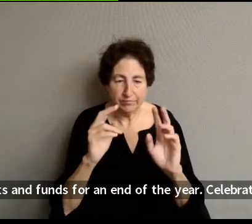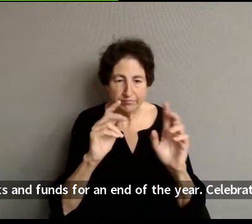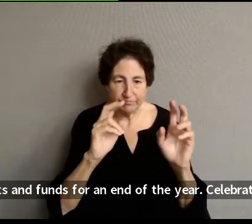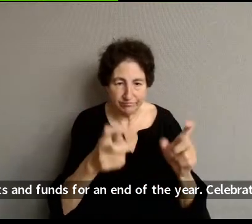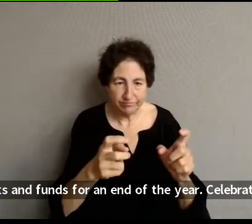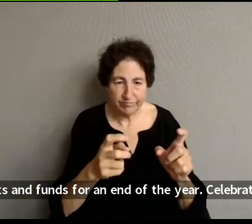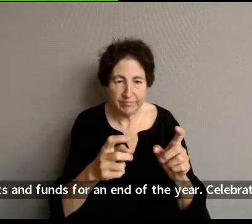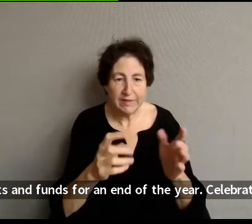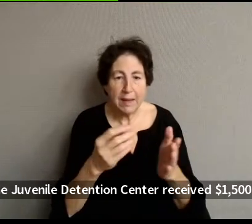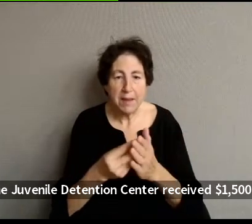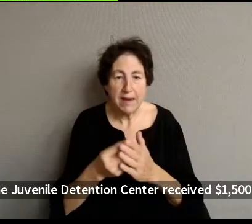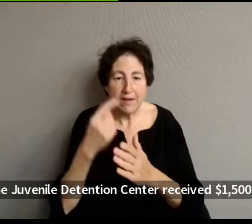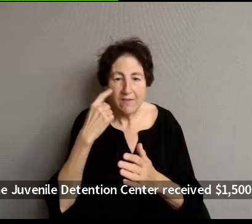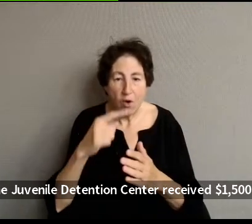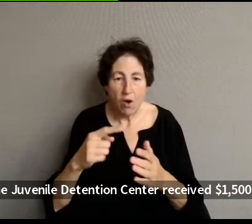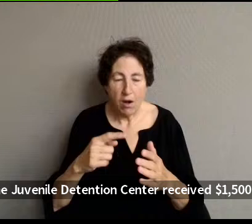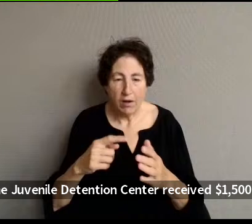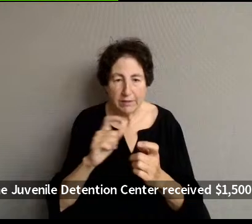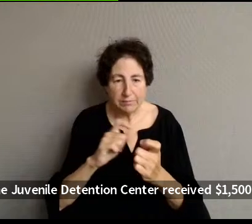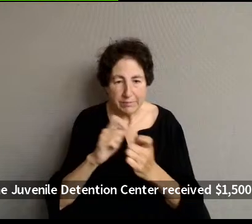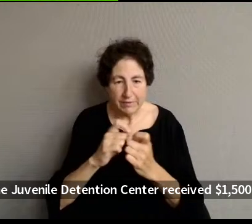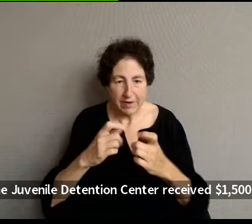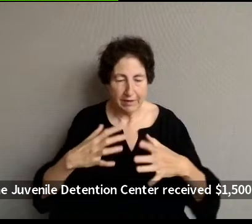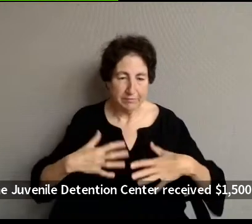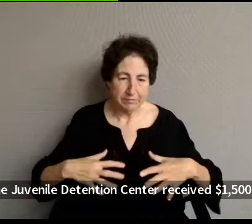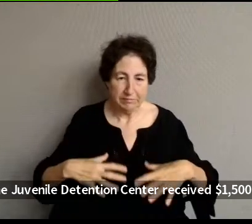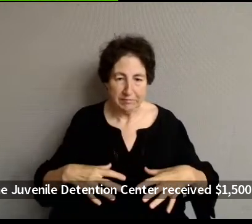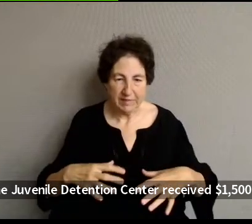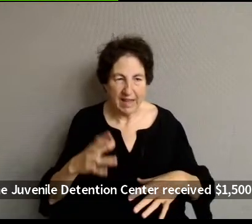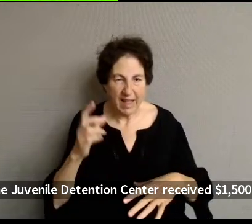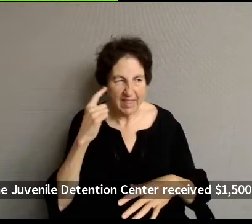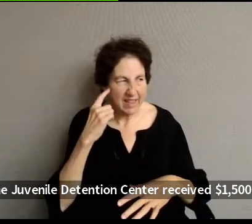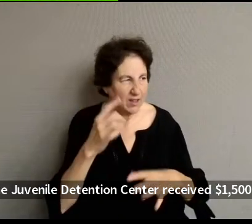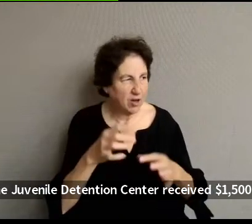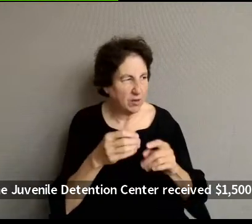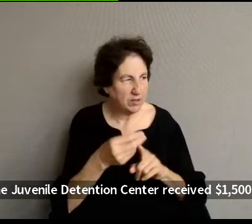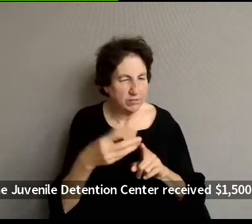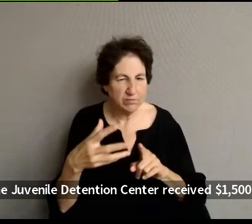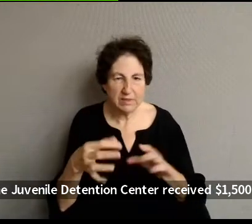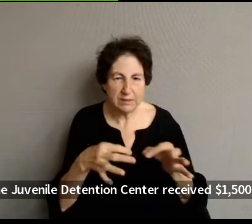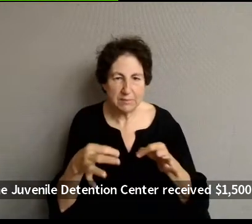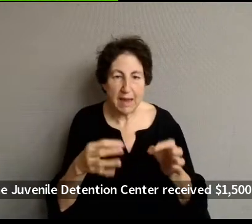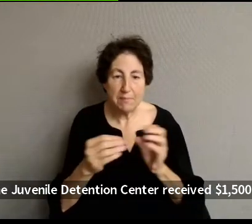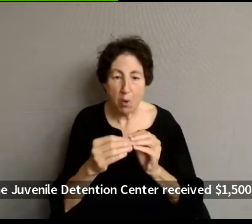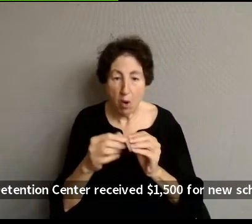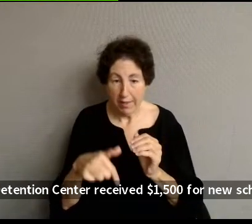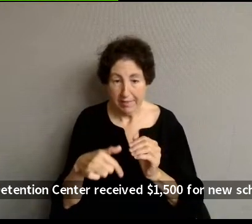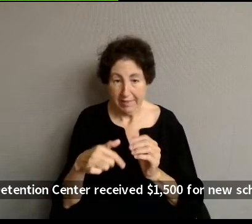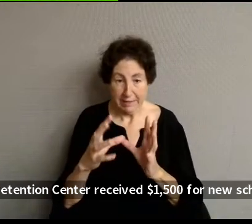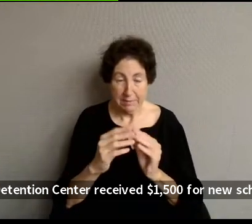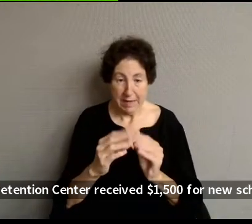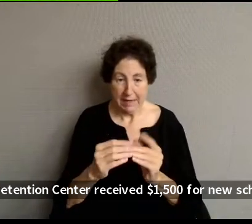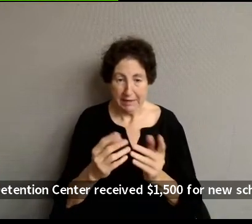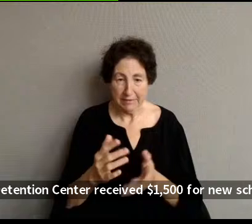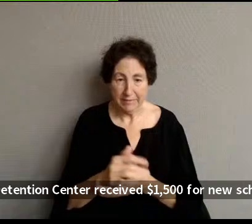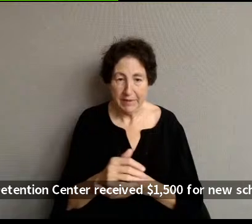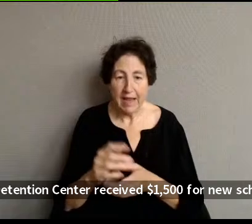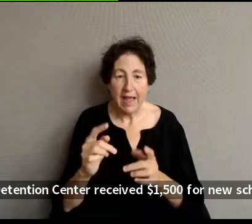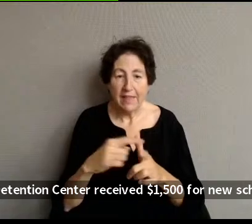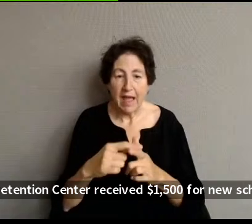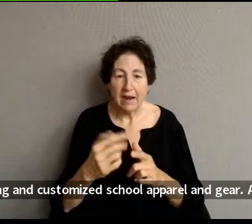and customized school apparel and gear. And I think you're going to hear a little bit more about that, I think, in this meeting. And we